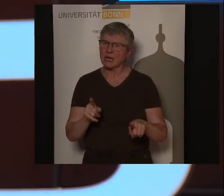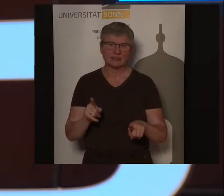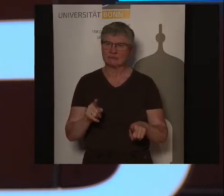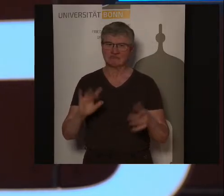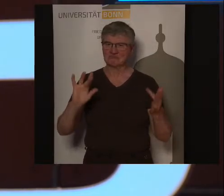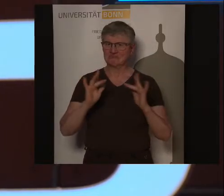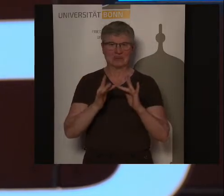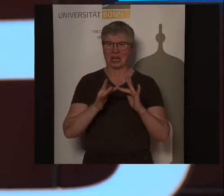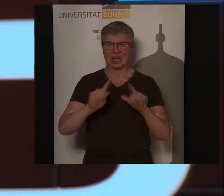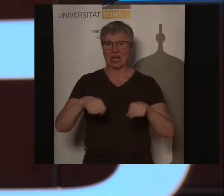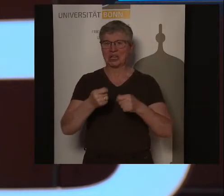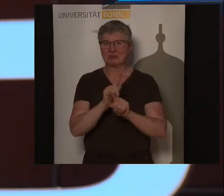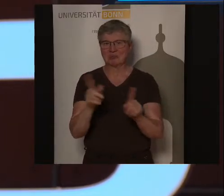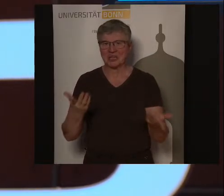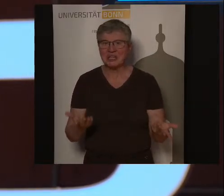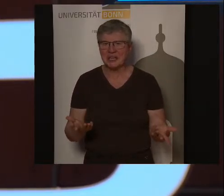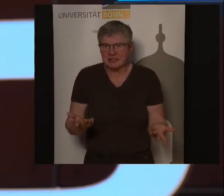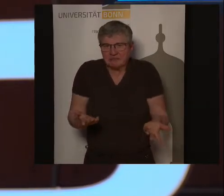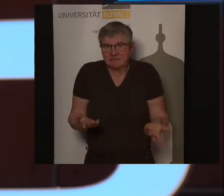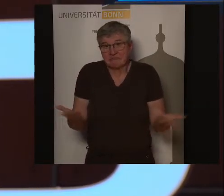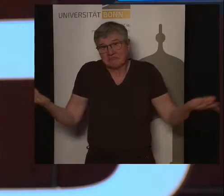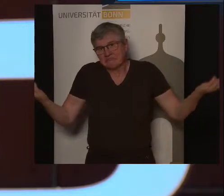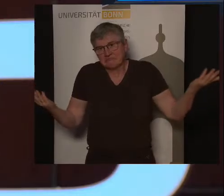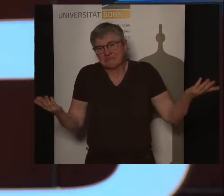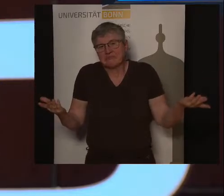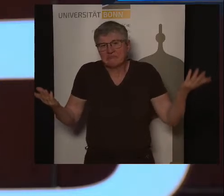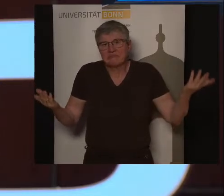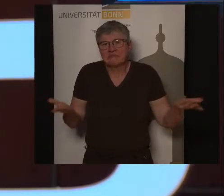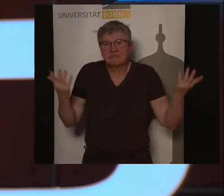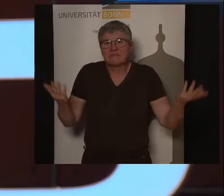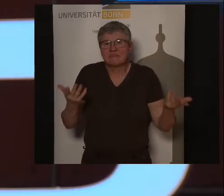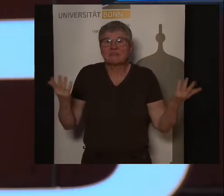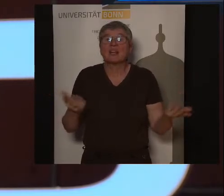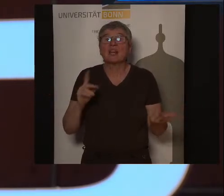to my time as a student, we didn't have the internet.